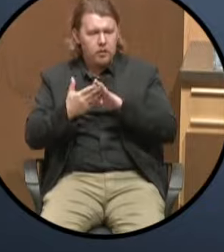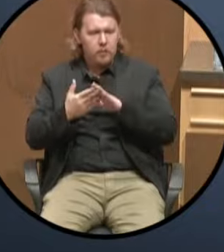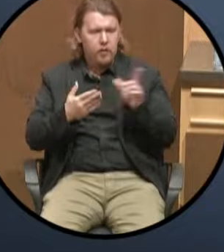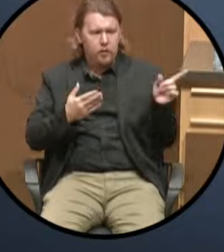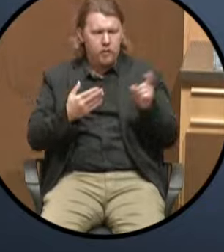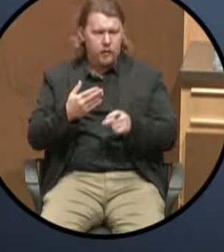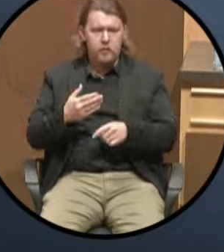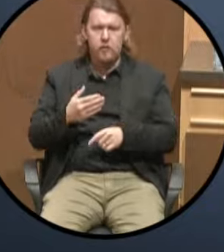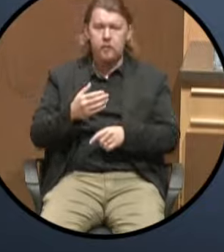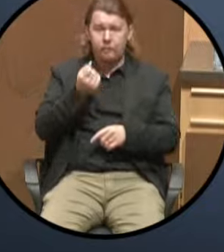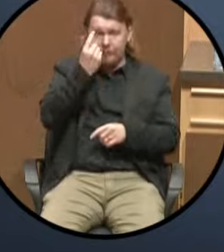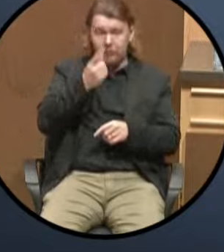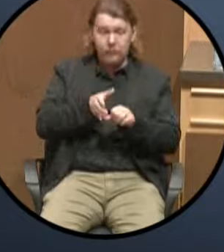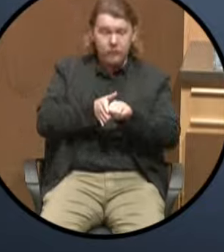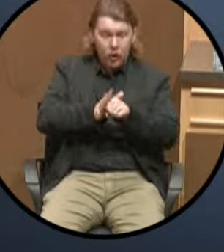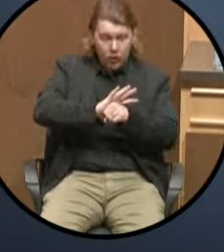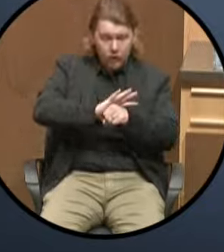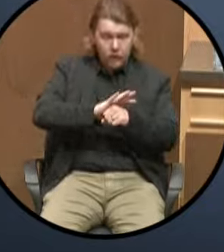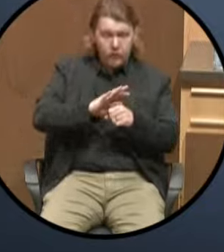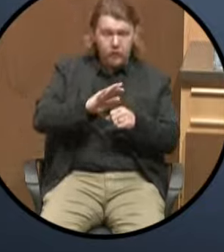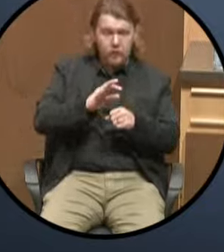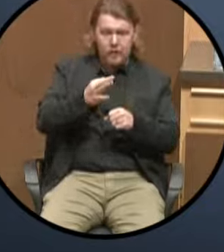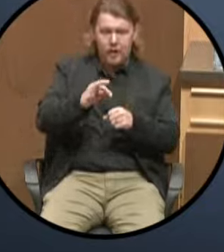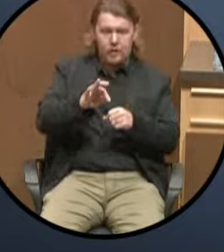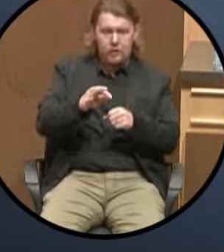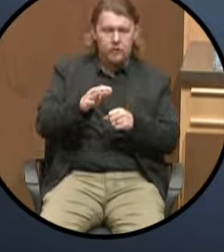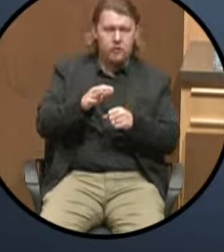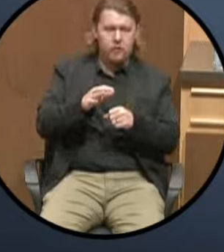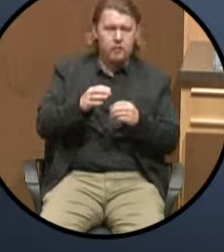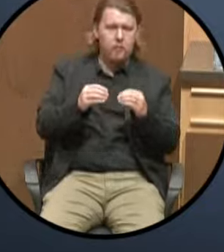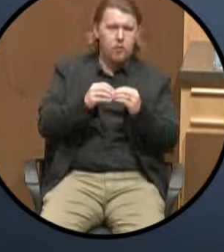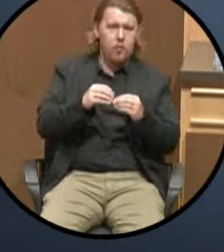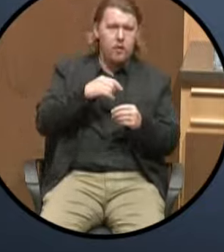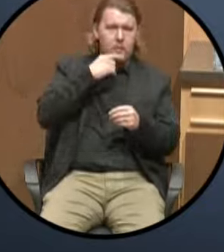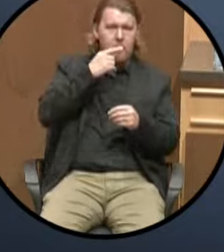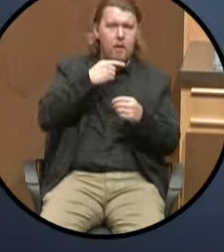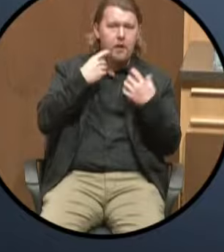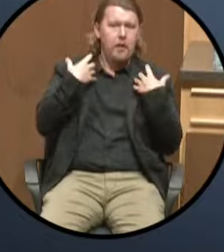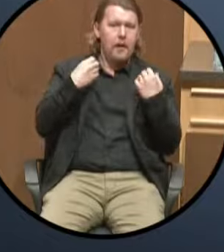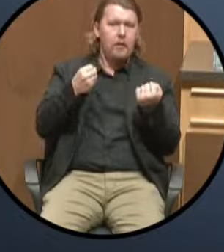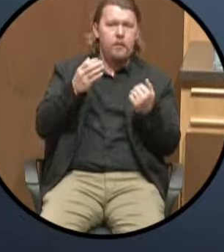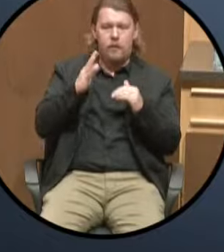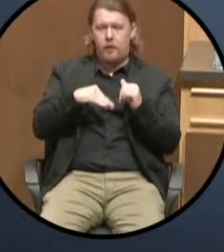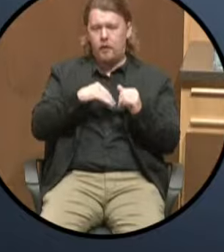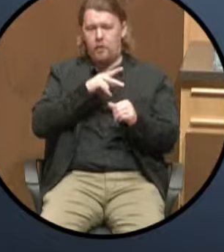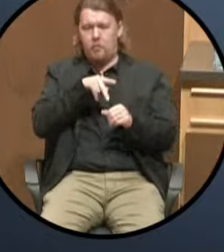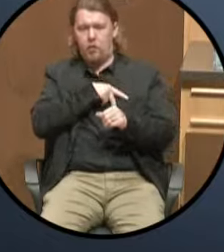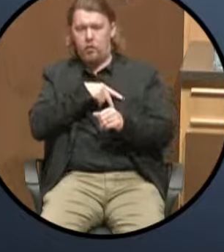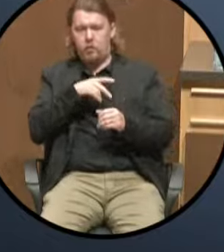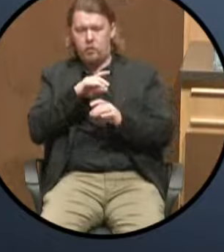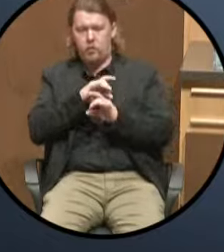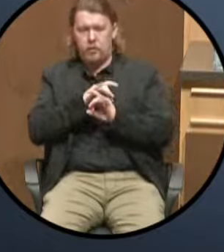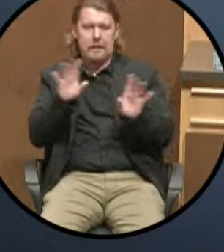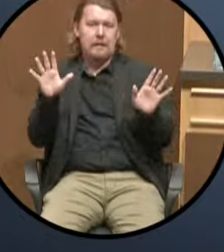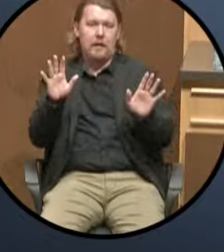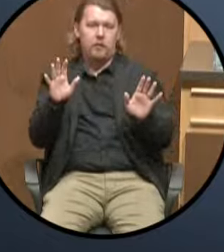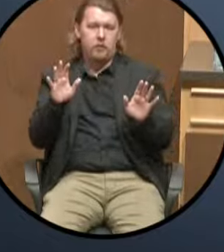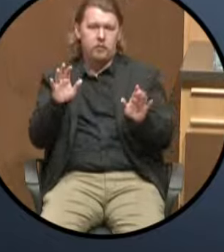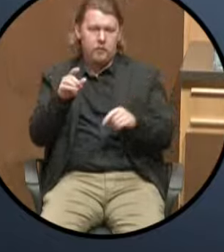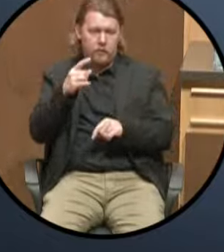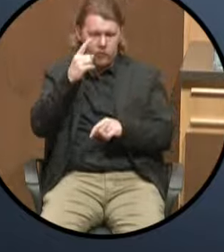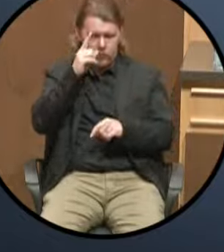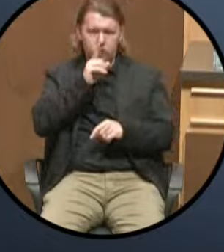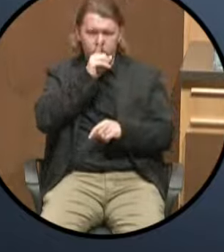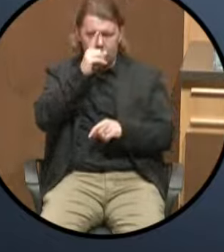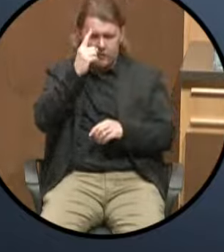that COVID-19 is what you call more of a public health than a personal disaster issue when we really look at